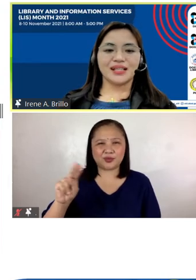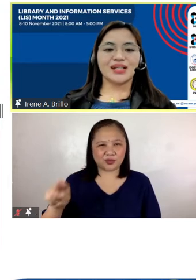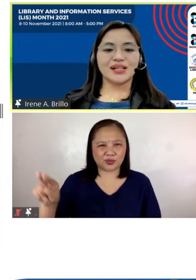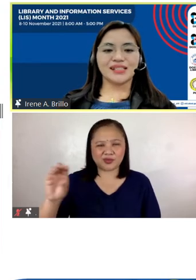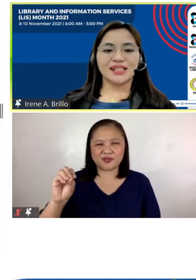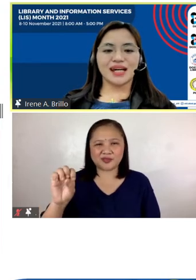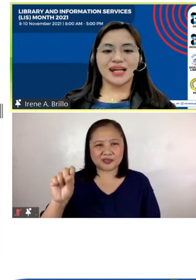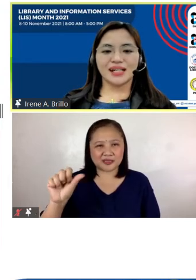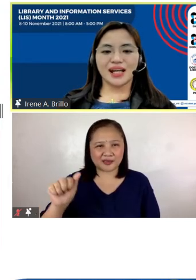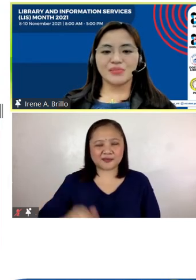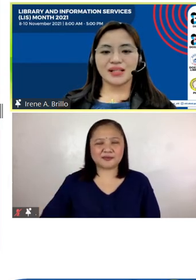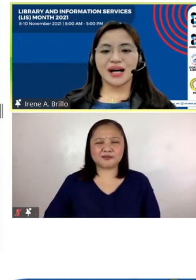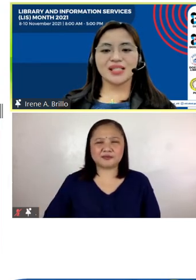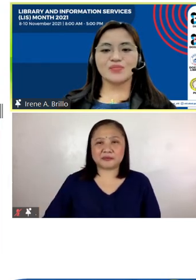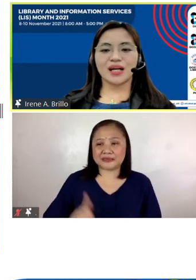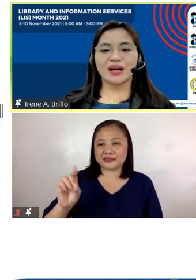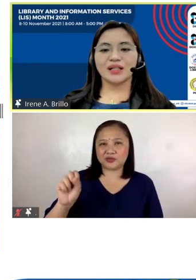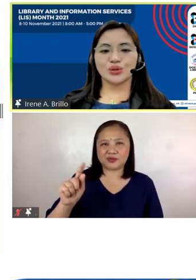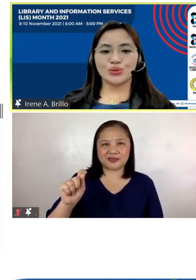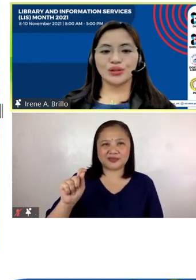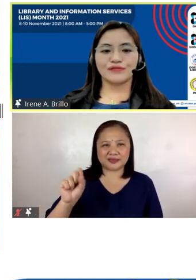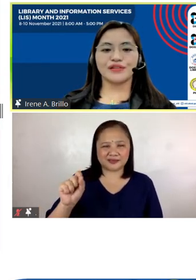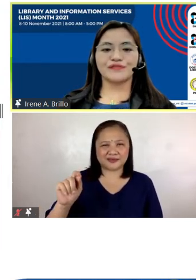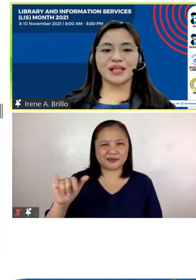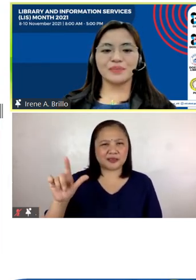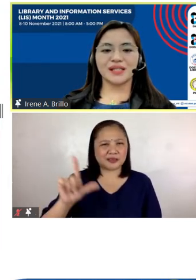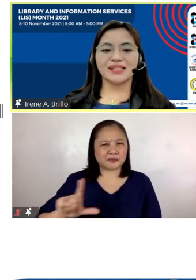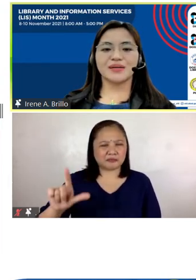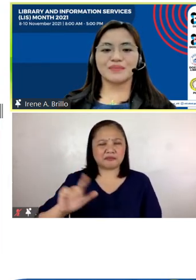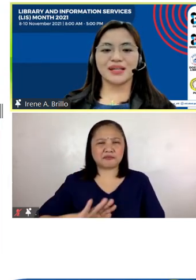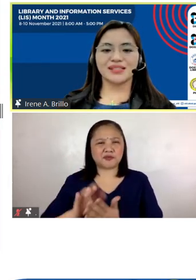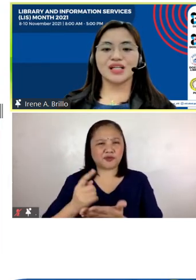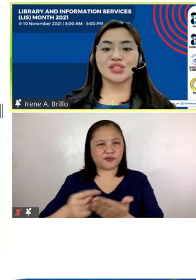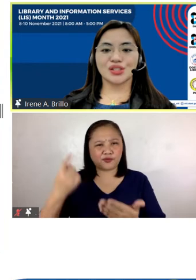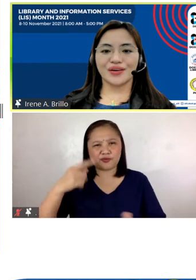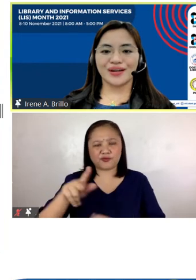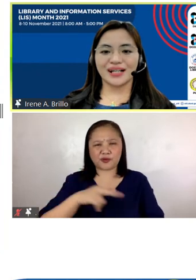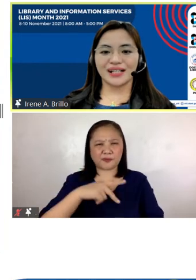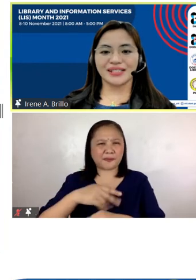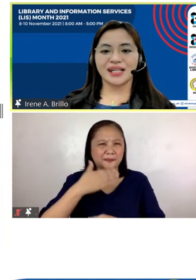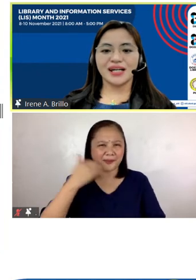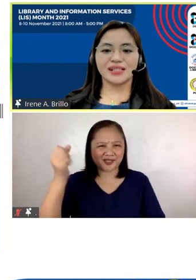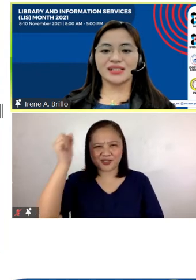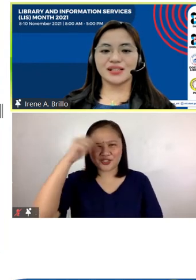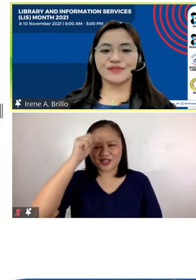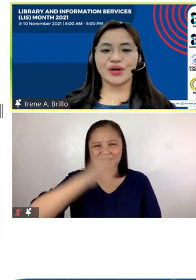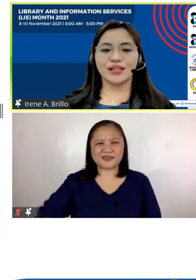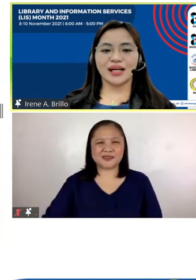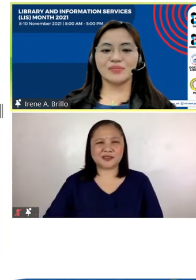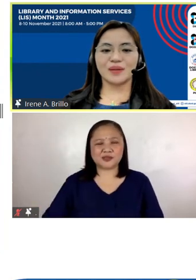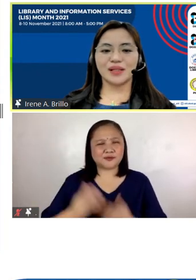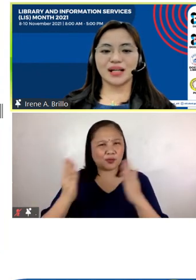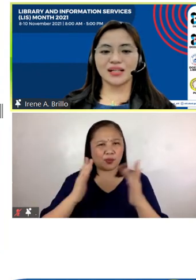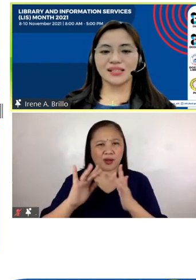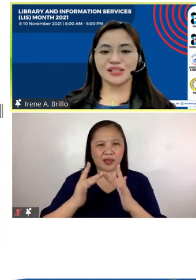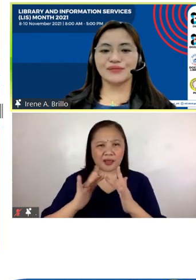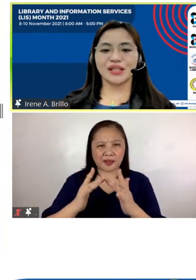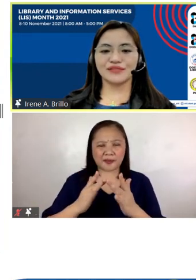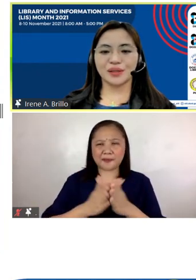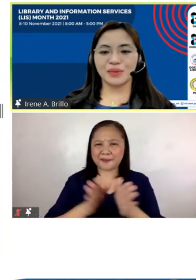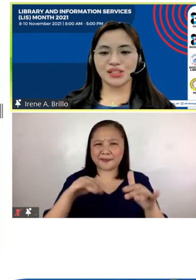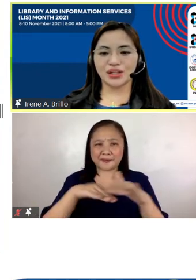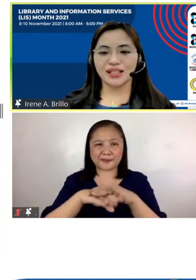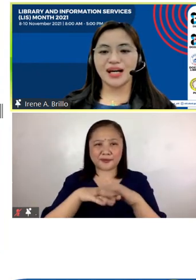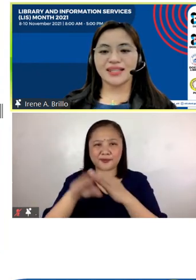Sabi niya, DOST-STII library has become a tool for Philippines' best scholars. It serves online public access